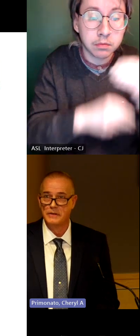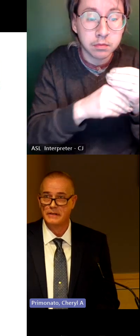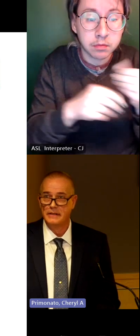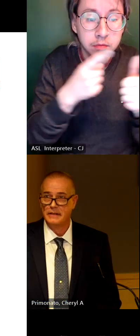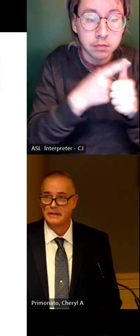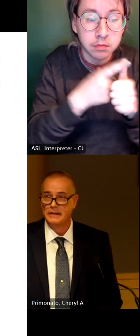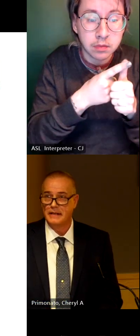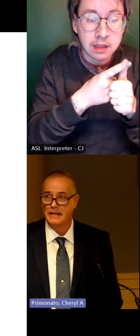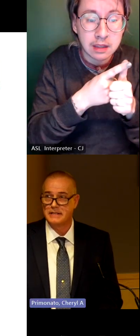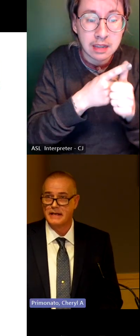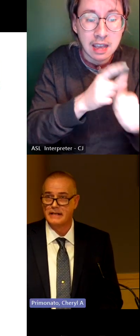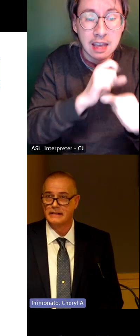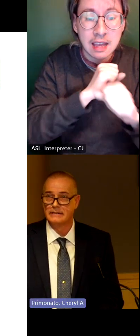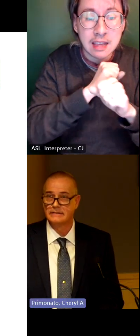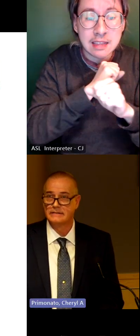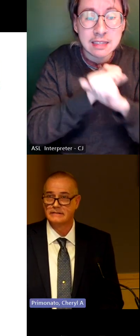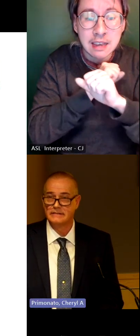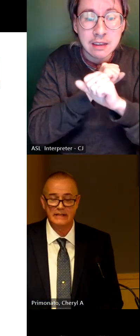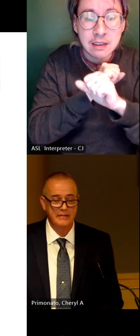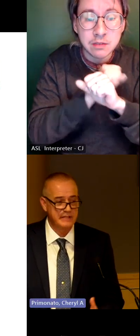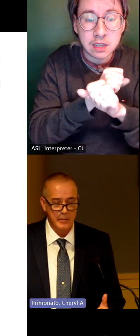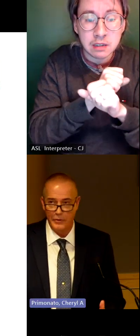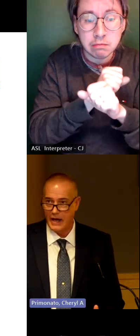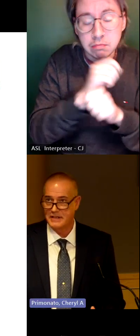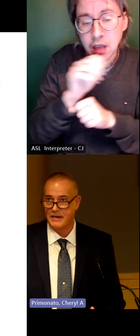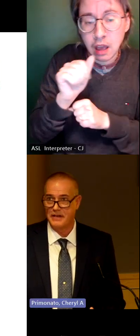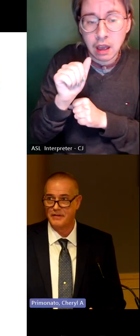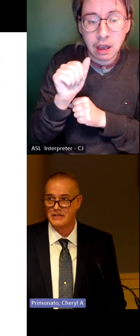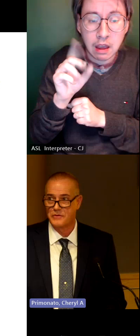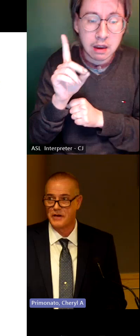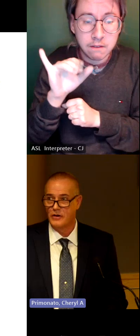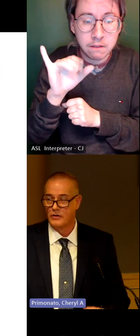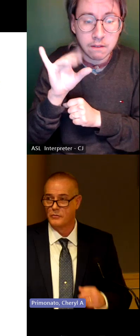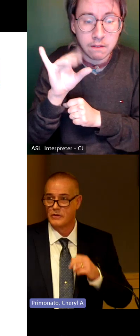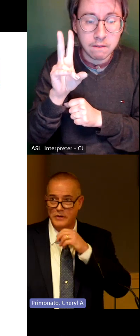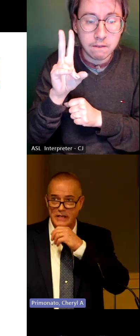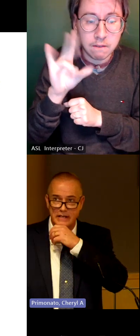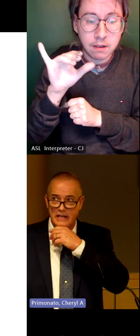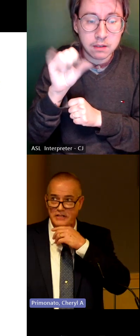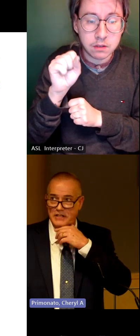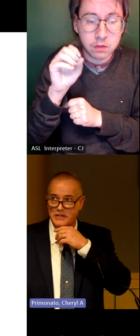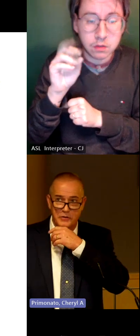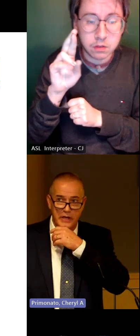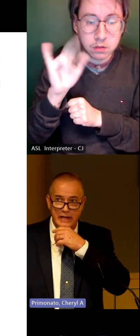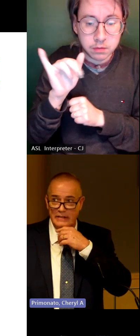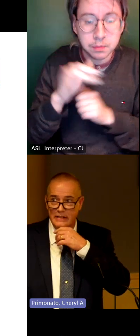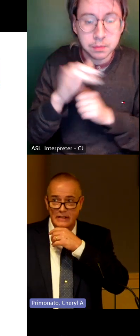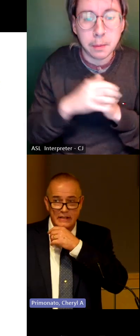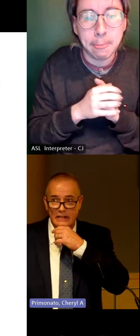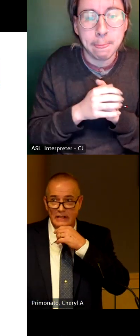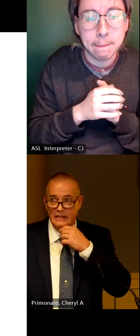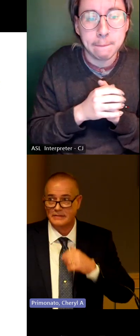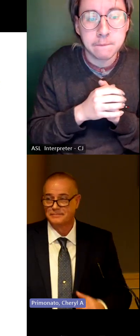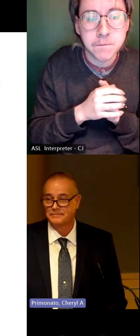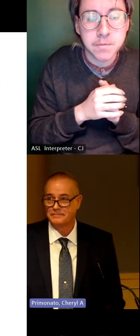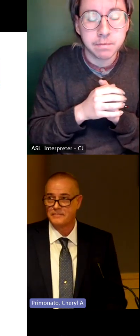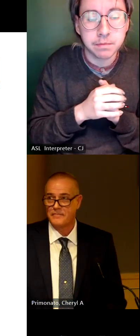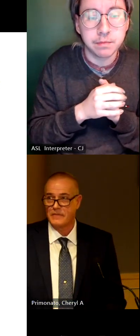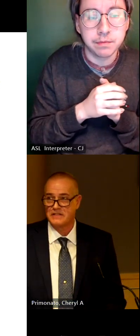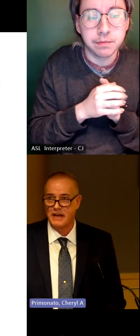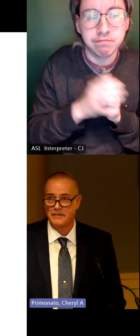22-2. That's a FTA put out a safety advisory to all the rail transit agencies to do